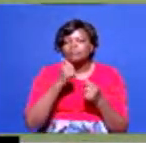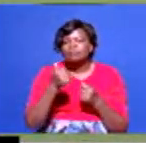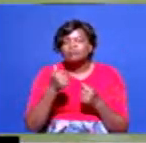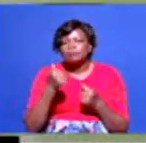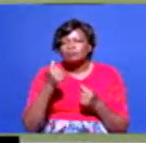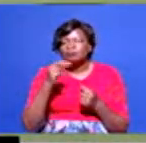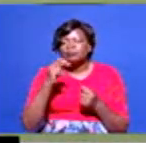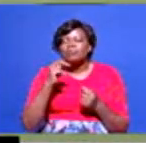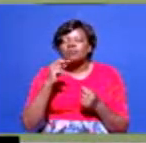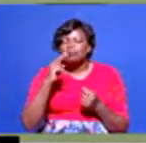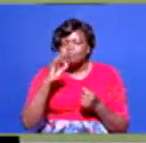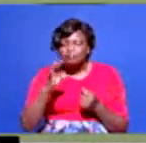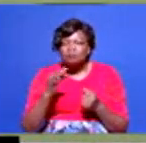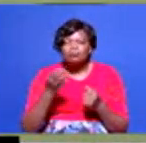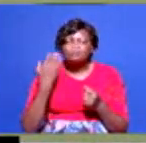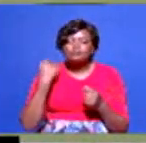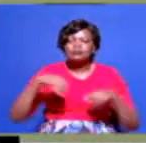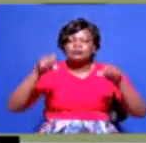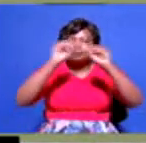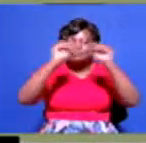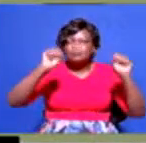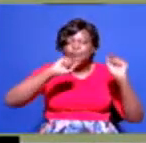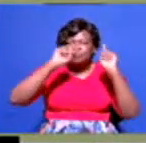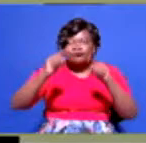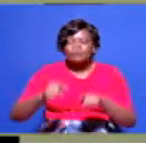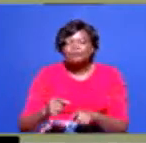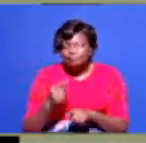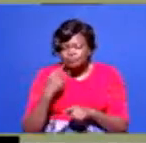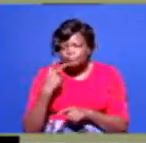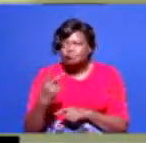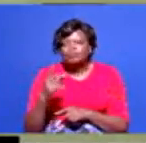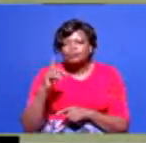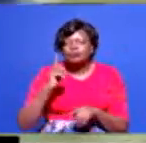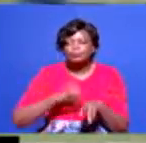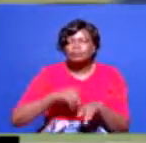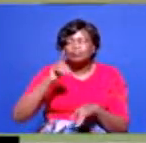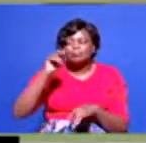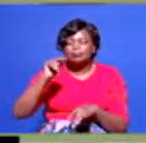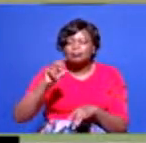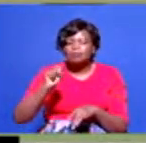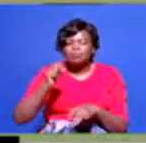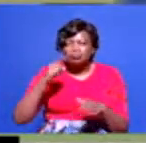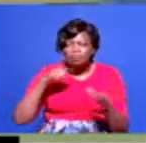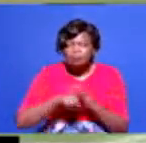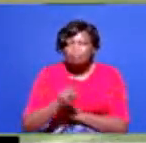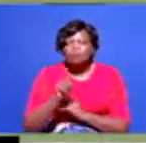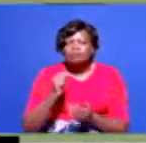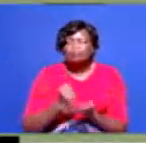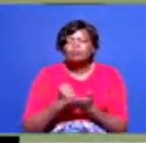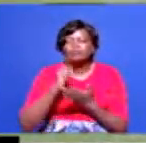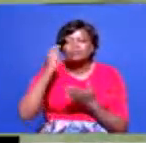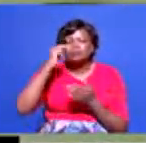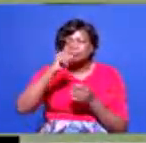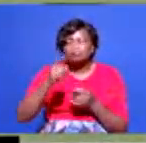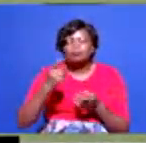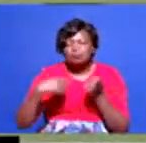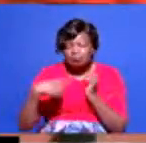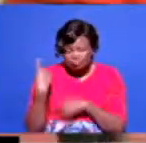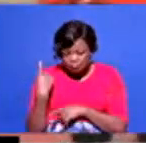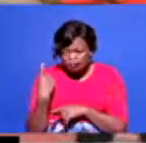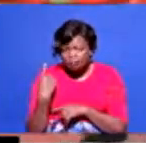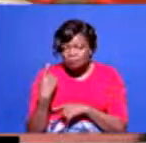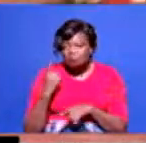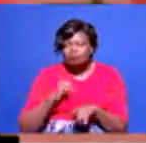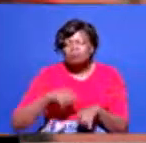former president was at the stadium as Dennis Oliech scored the winning goal against Cape Verde to send the Harambee Stars to the 2004 Africa Cup of Nations.